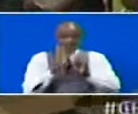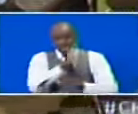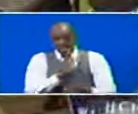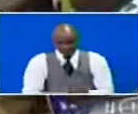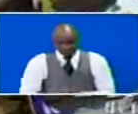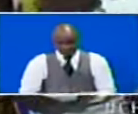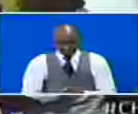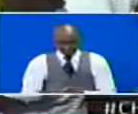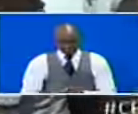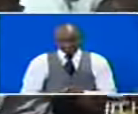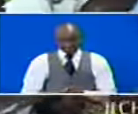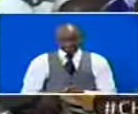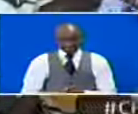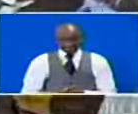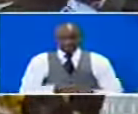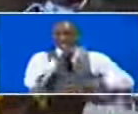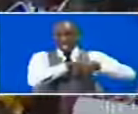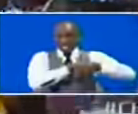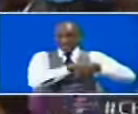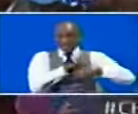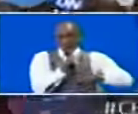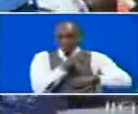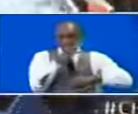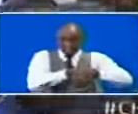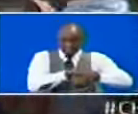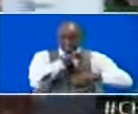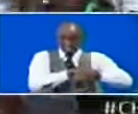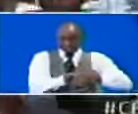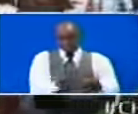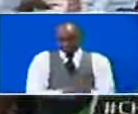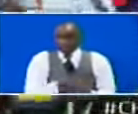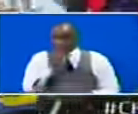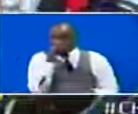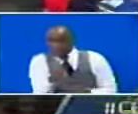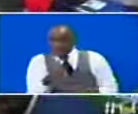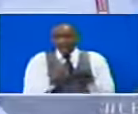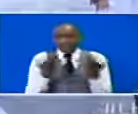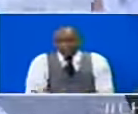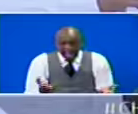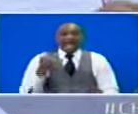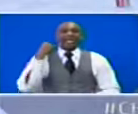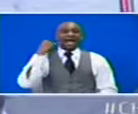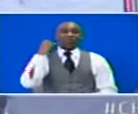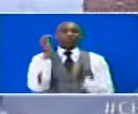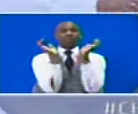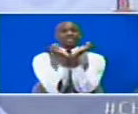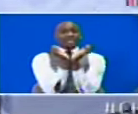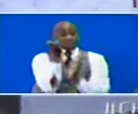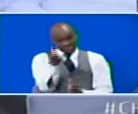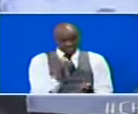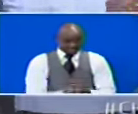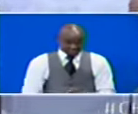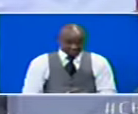NASA, NASA, NASA, NASA. And the venue was at Afraha Stadium in Nakuru